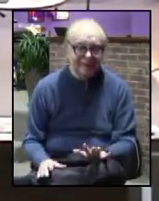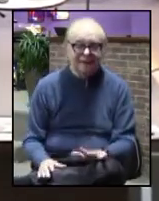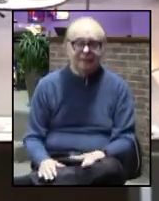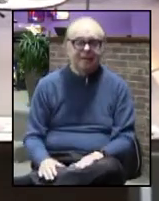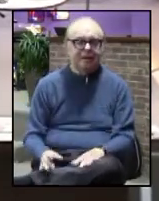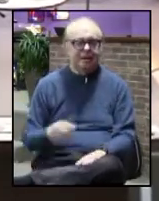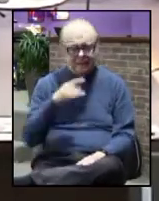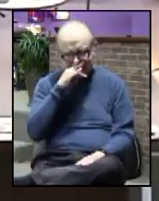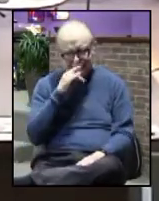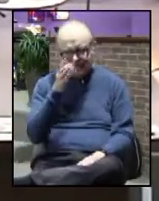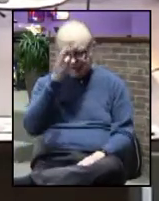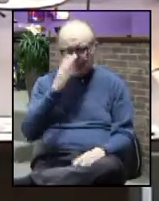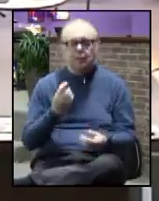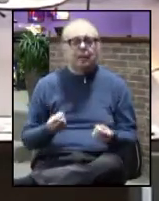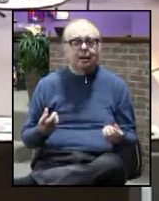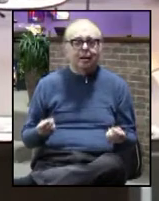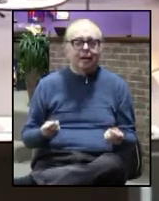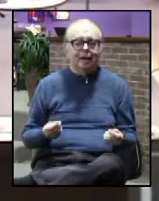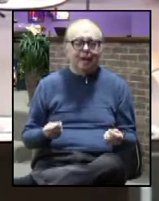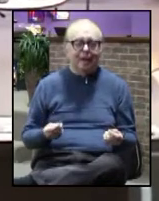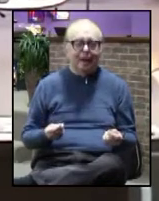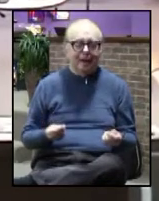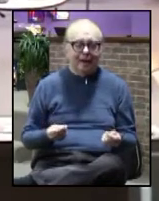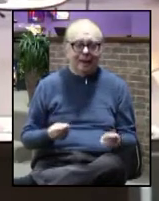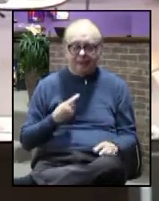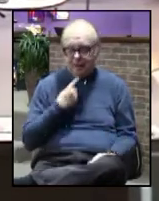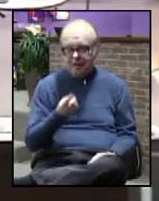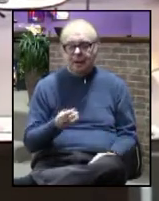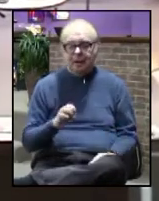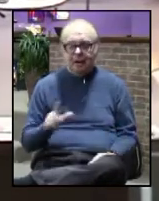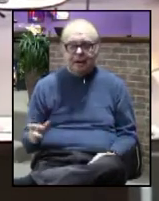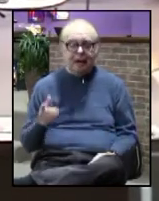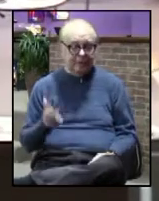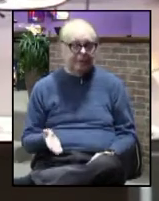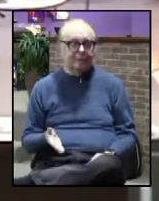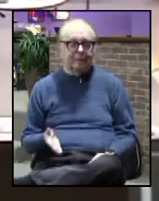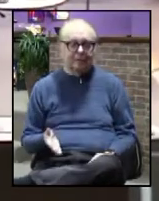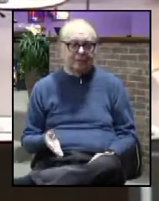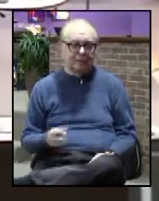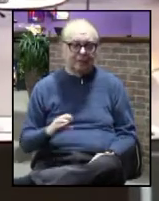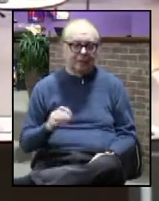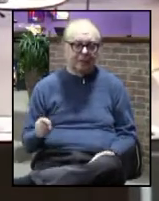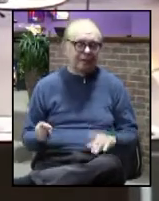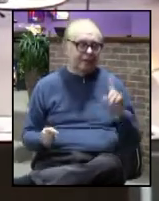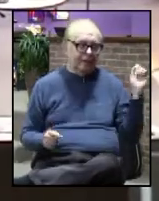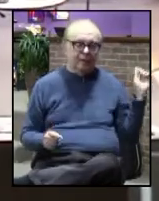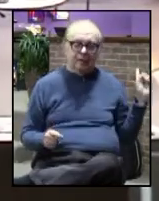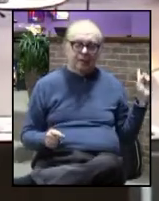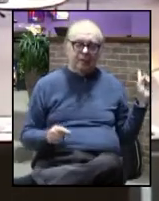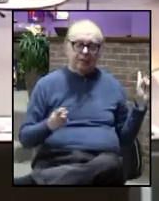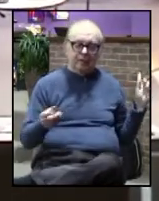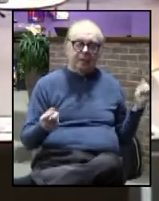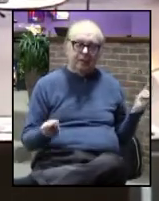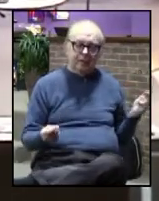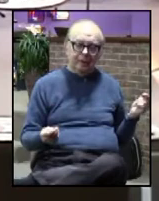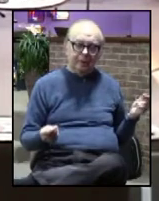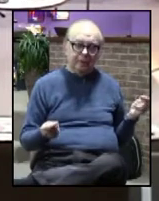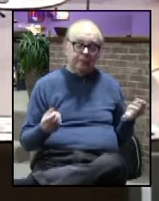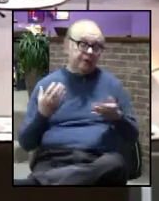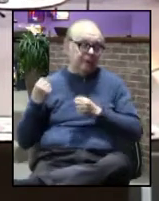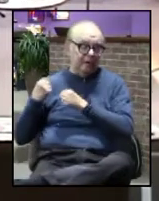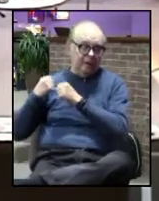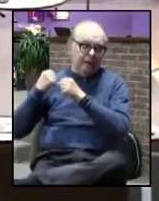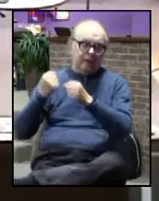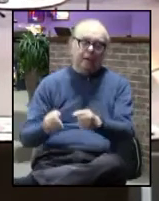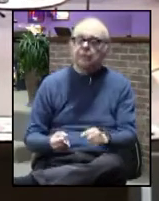And they said, Dad, what are we going to do? And I says, well, I'm right here. The raft is back there, so what do you want to do? You want to carry it?